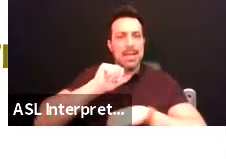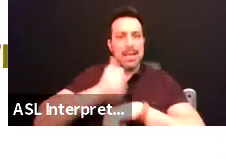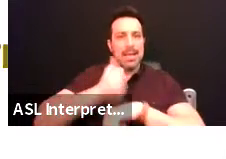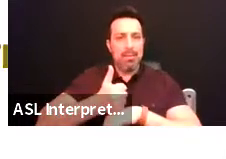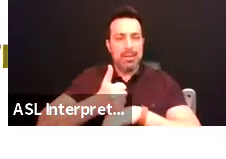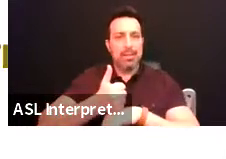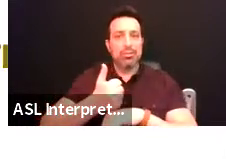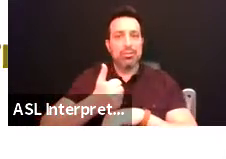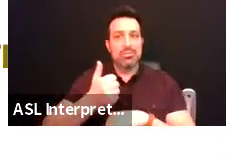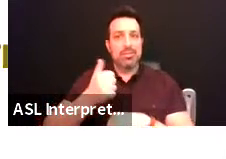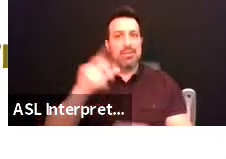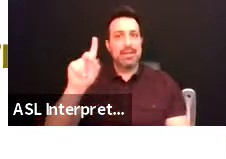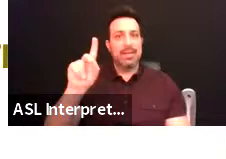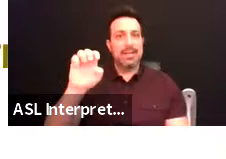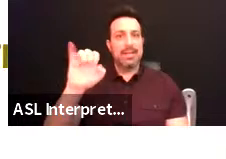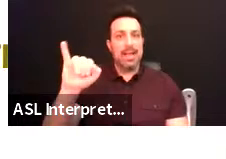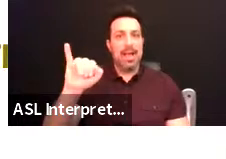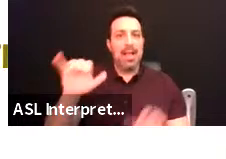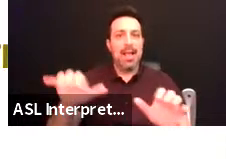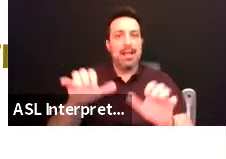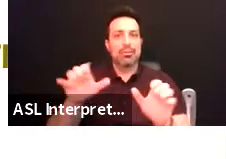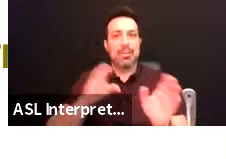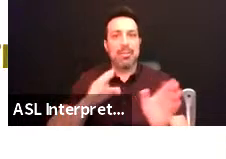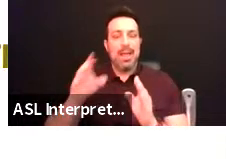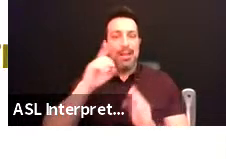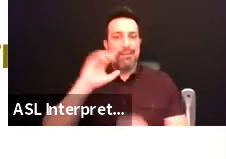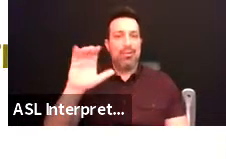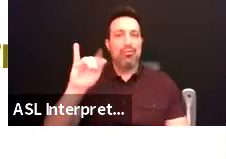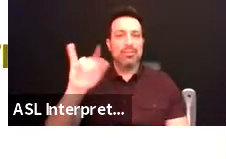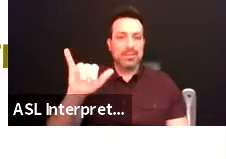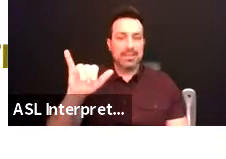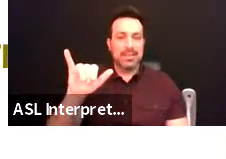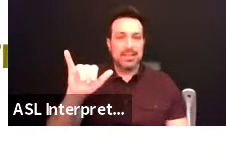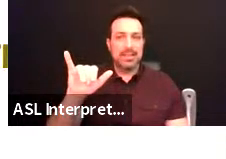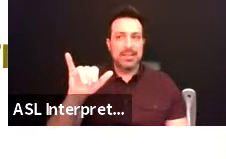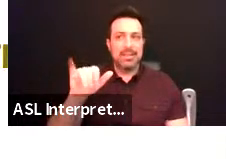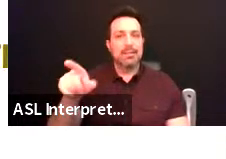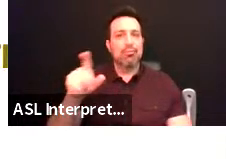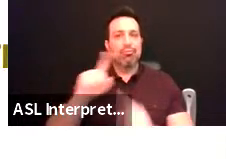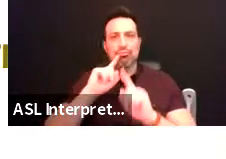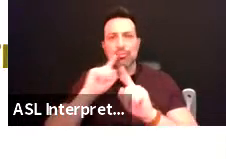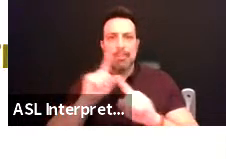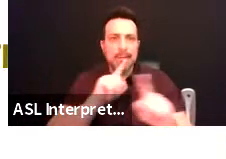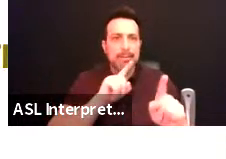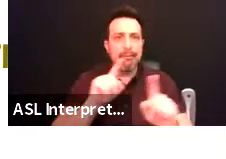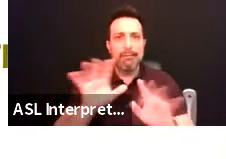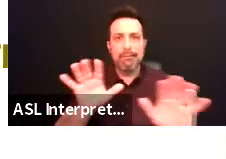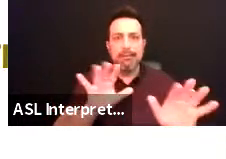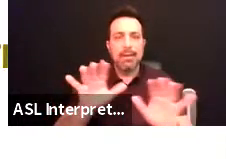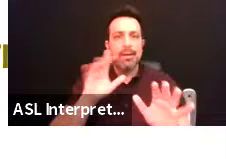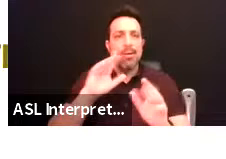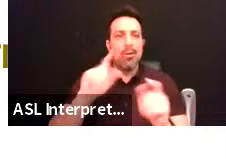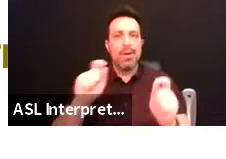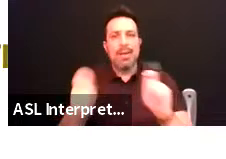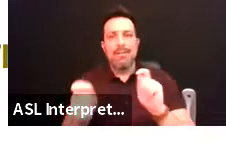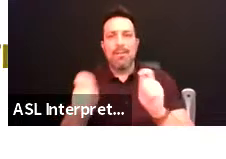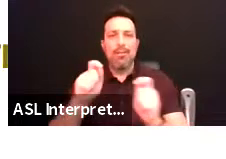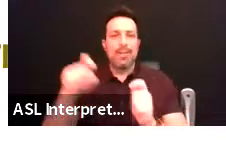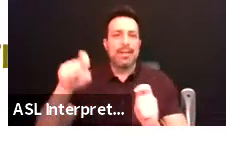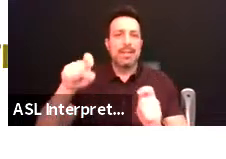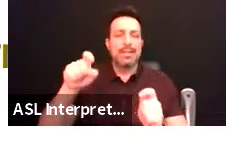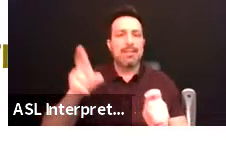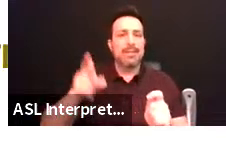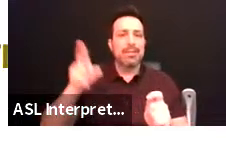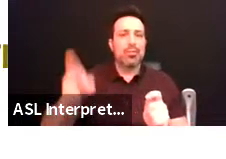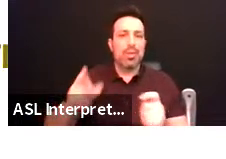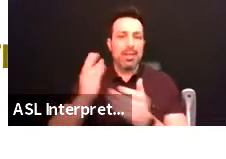implementation of a DEI action plan for the city that is responsive to the evolving needs of